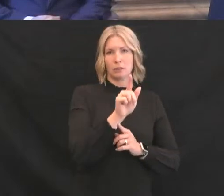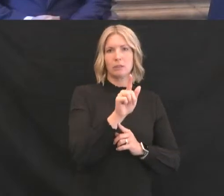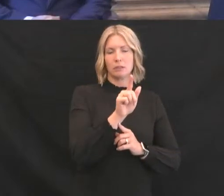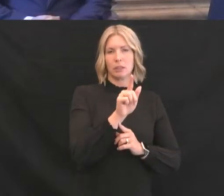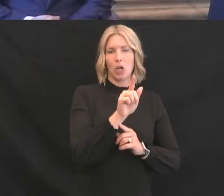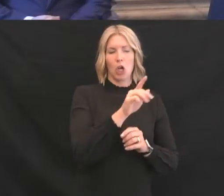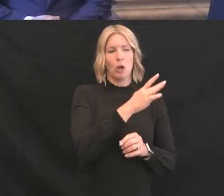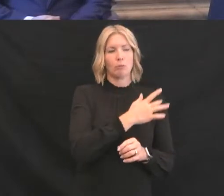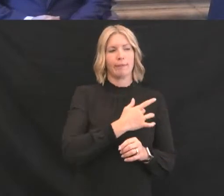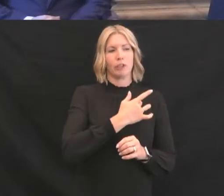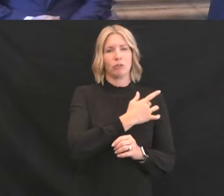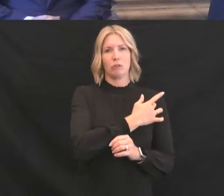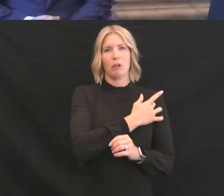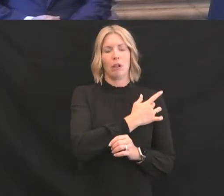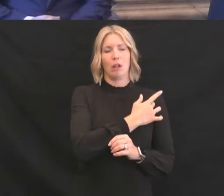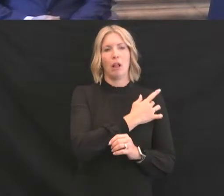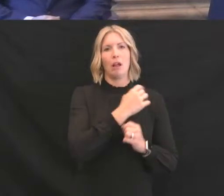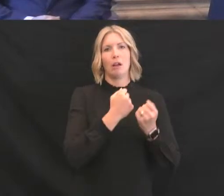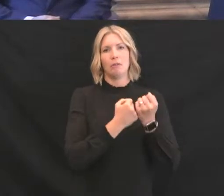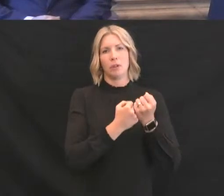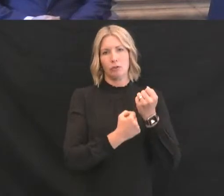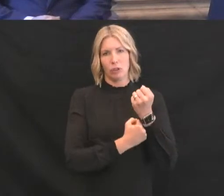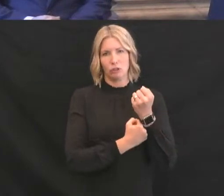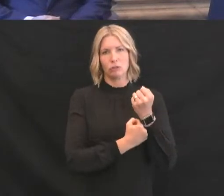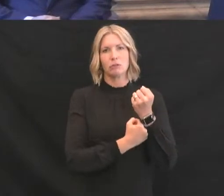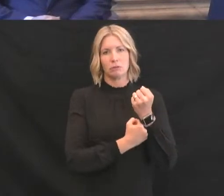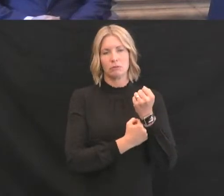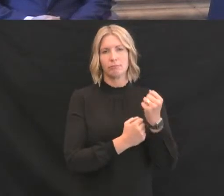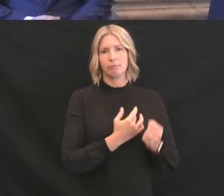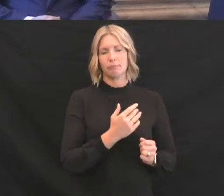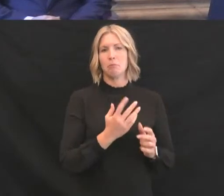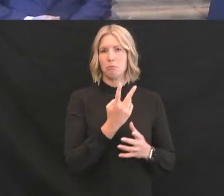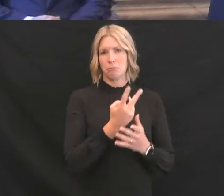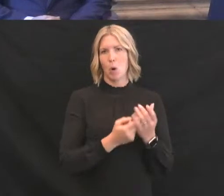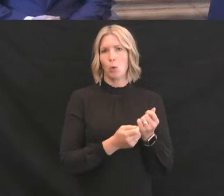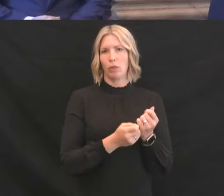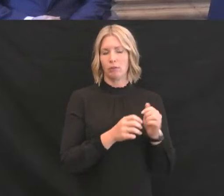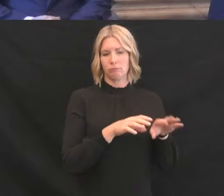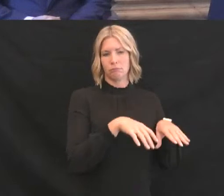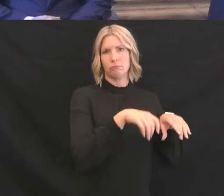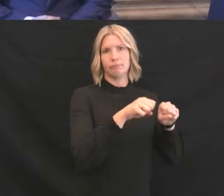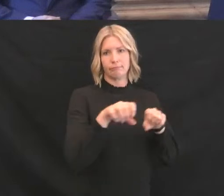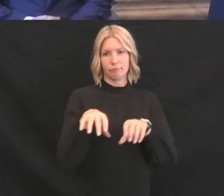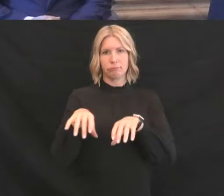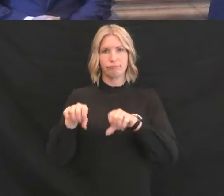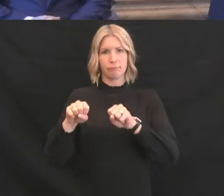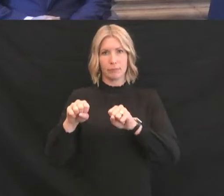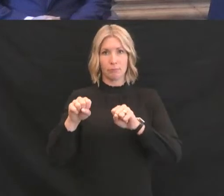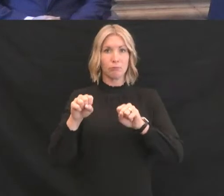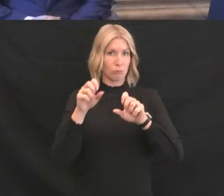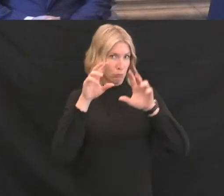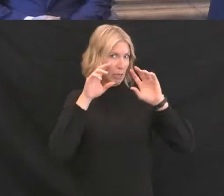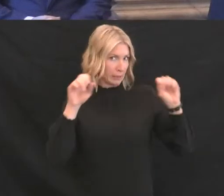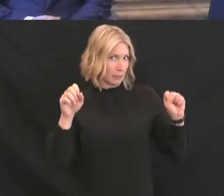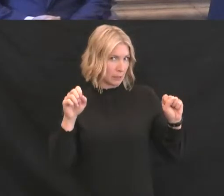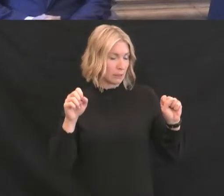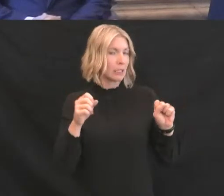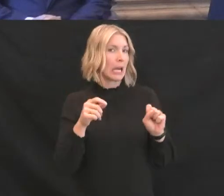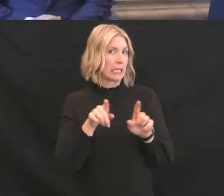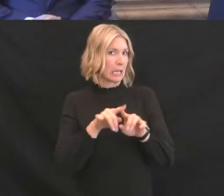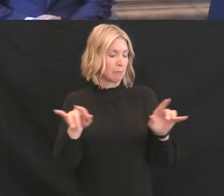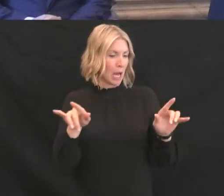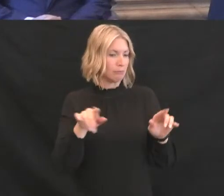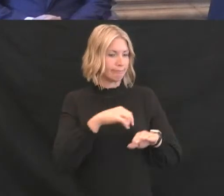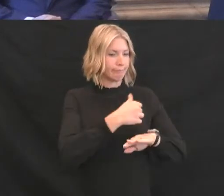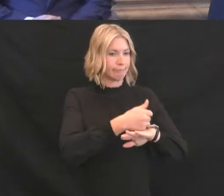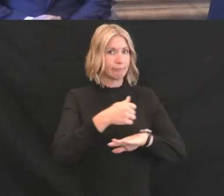provincial Francophone federation. He has served as president of both organizations. Monsieur